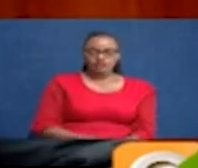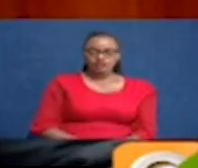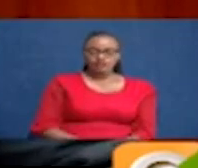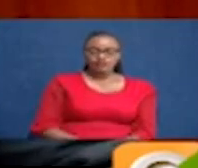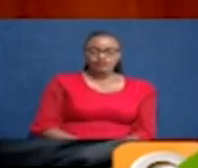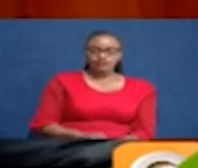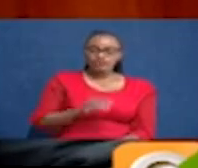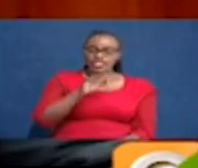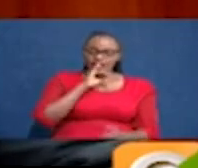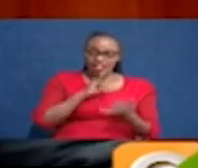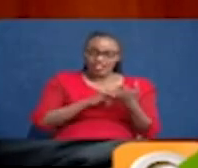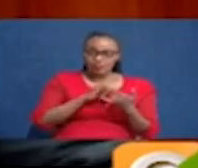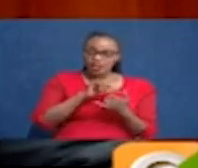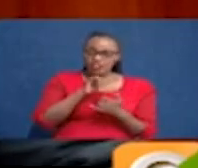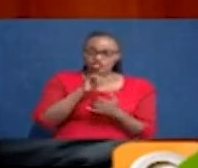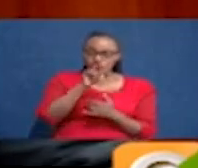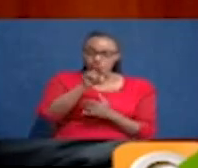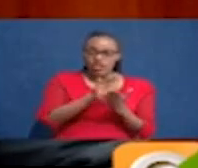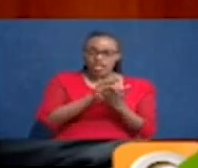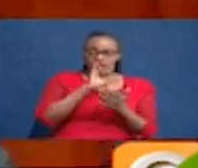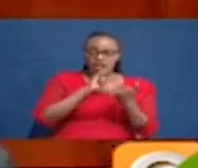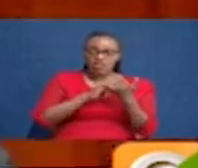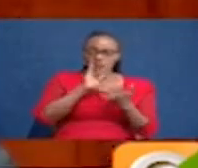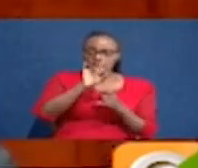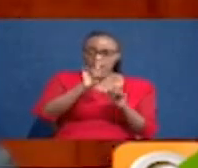455,845,320. You and your husband? Yes.